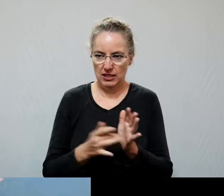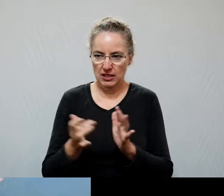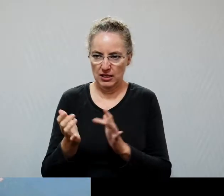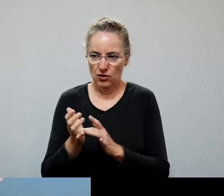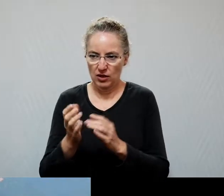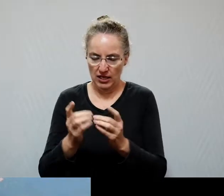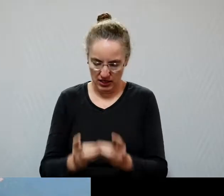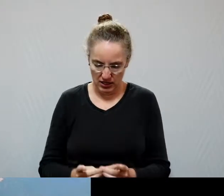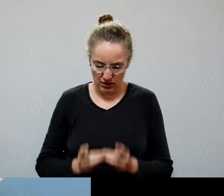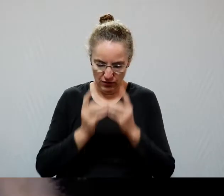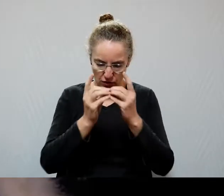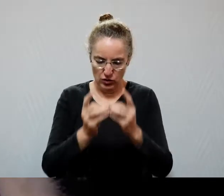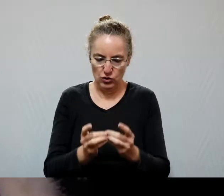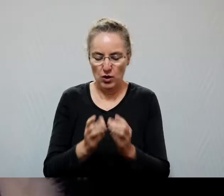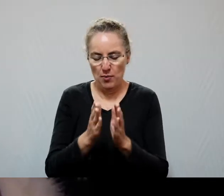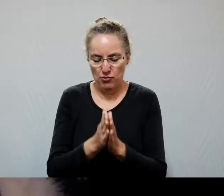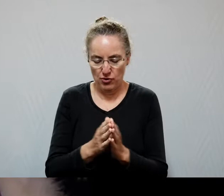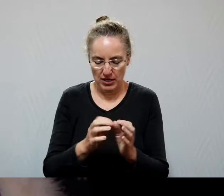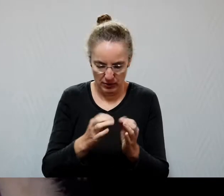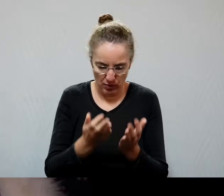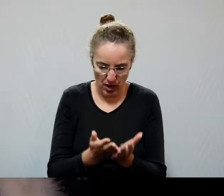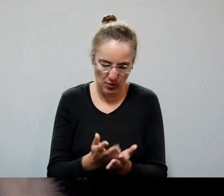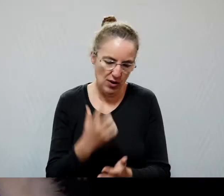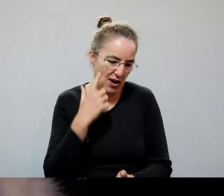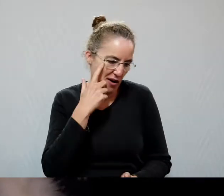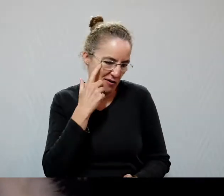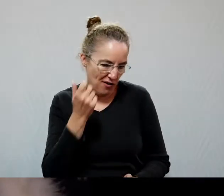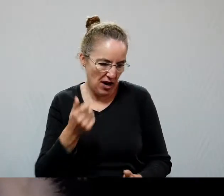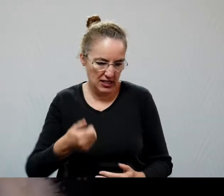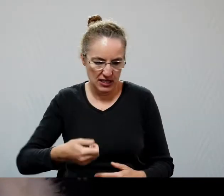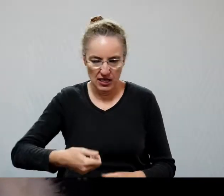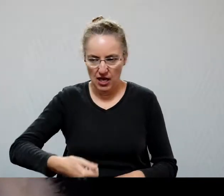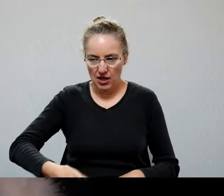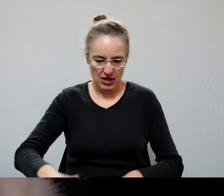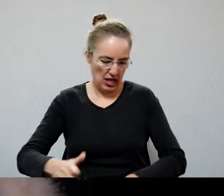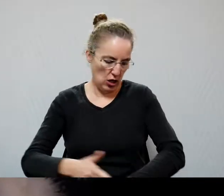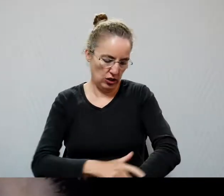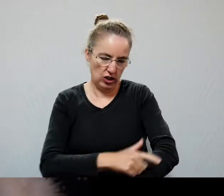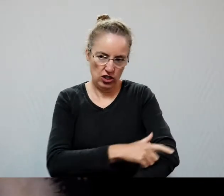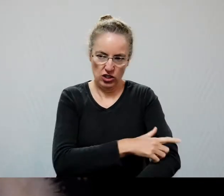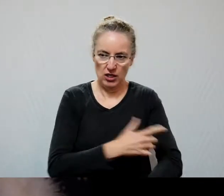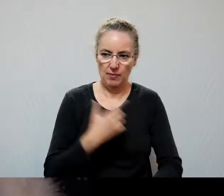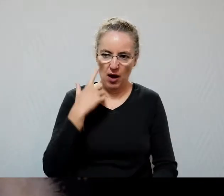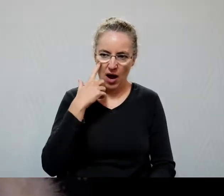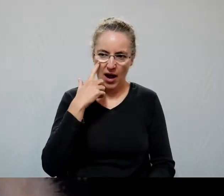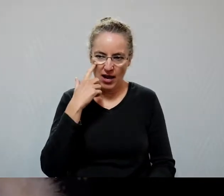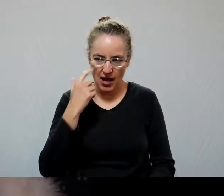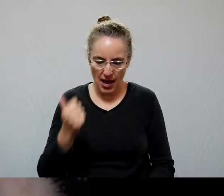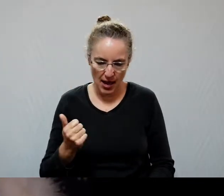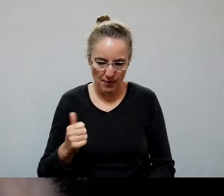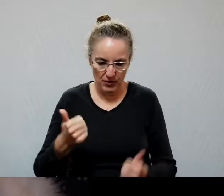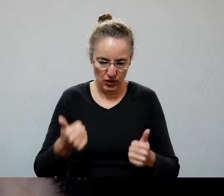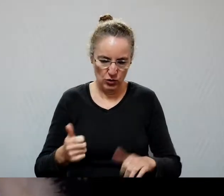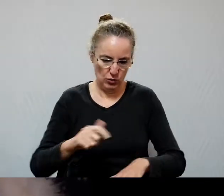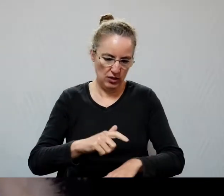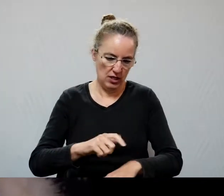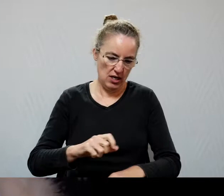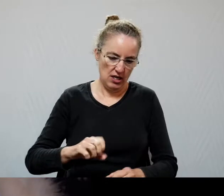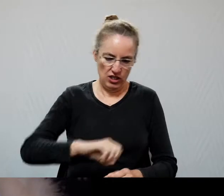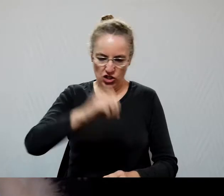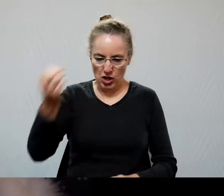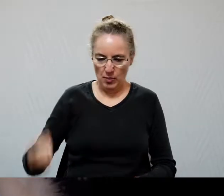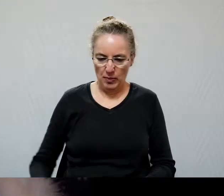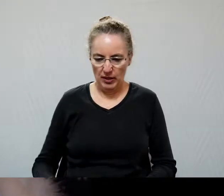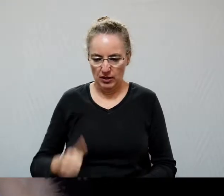and prayers Bible. Finding the lost sheep. I am the good shepherd. The good shepherd lays down his life for the